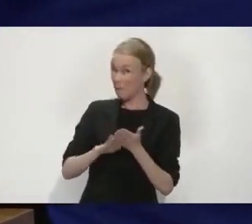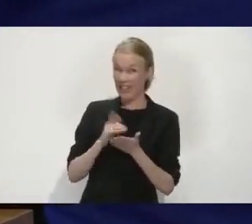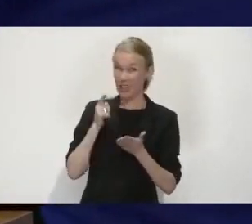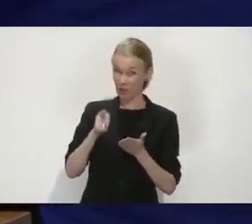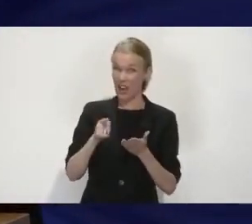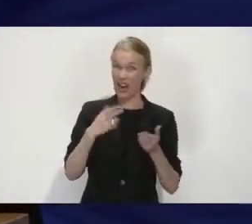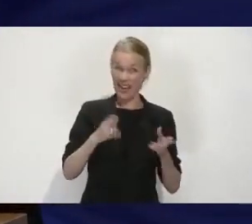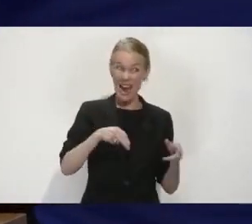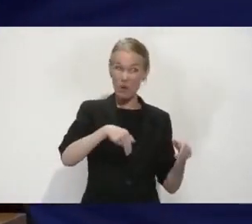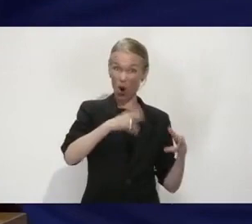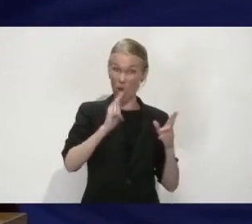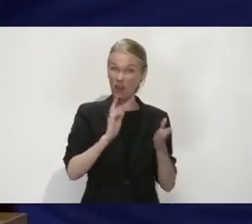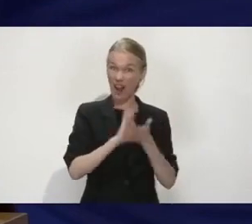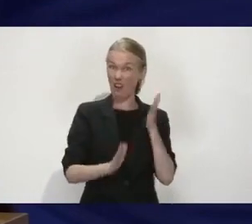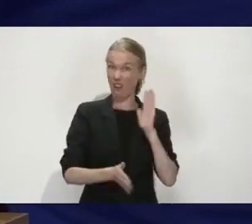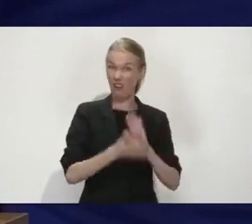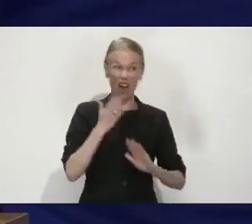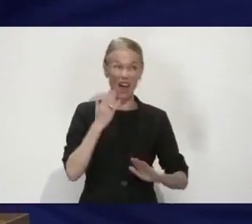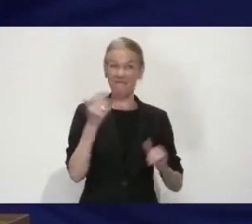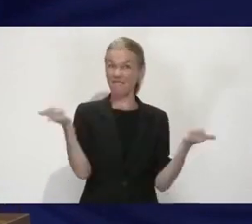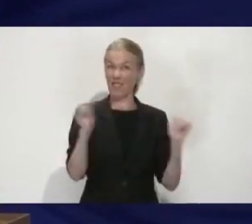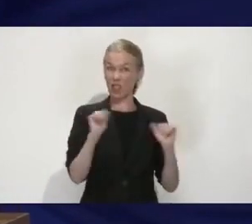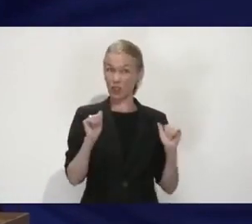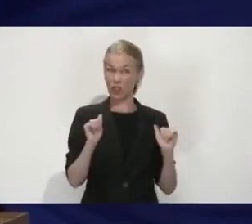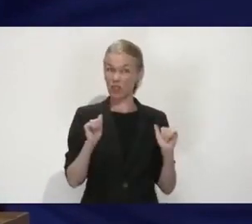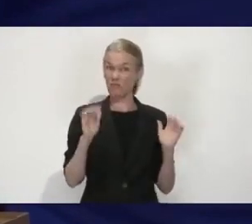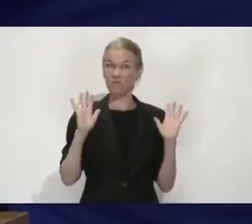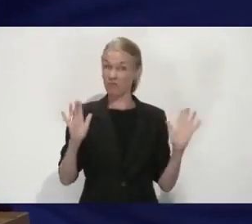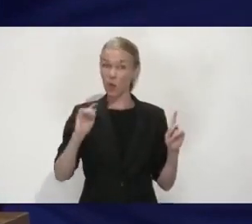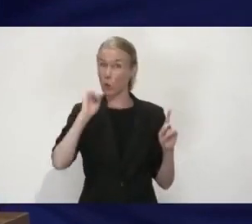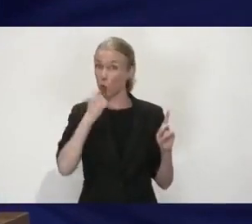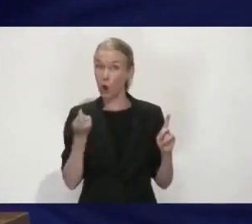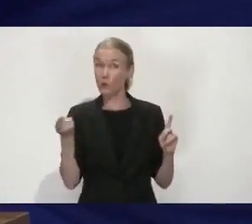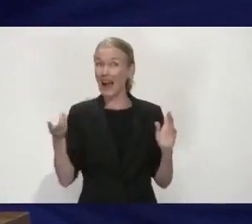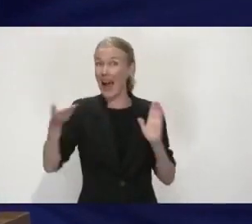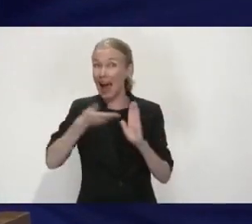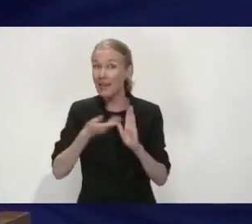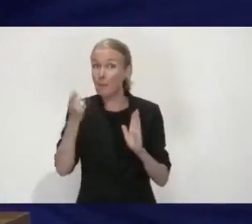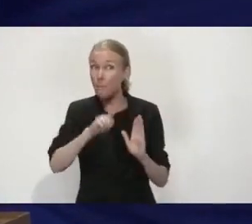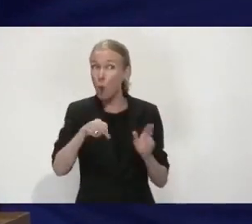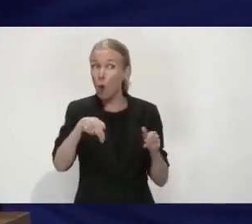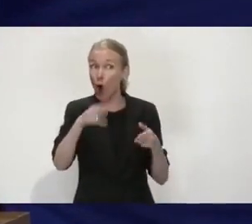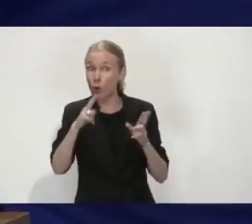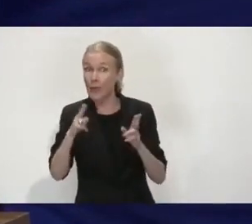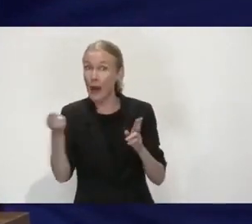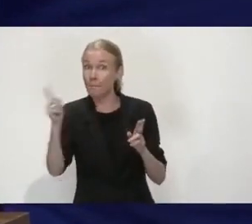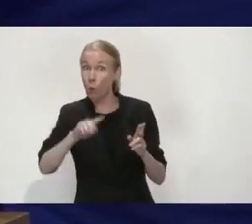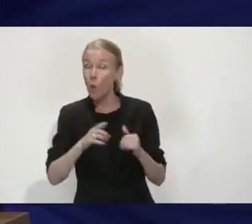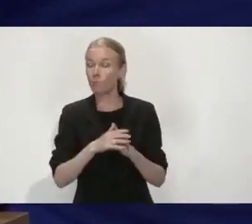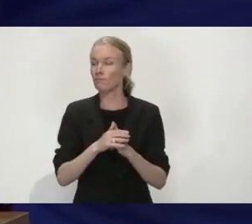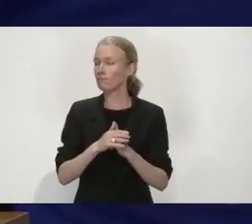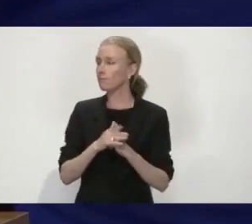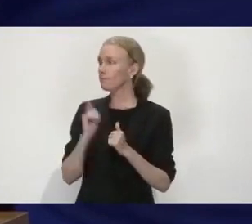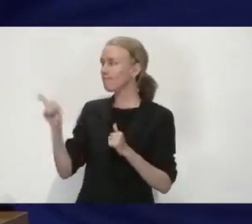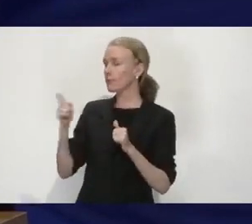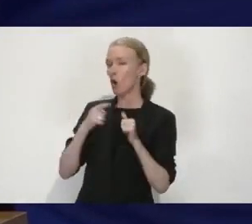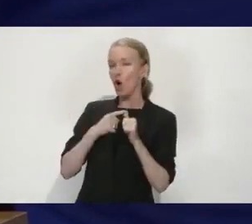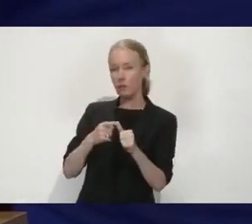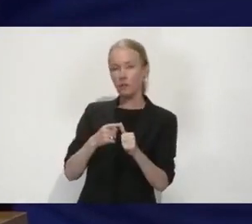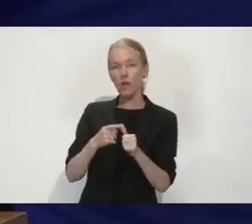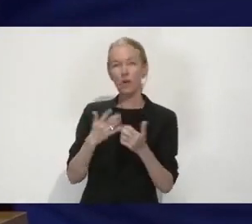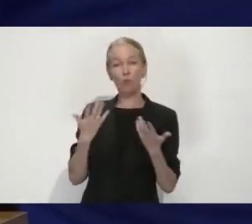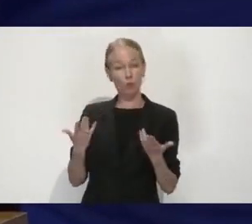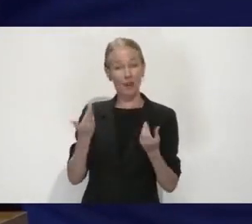than 300-400 people a day and that's it? Look, we are saying that actually our capacity is around 7,000 people per